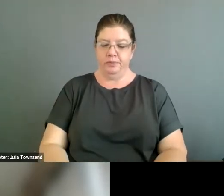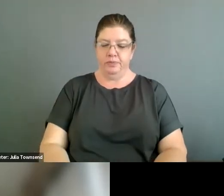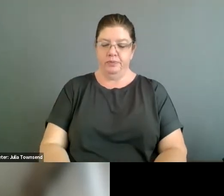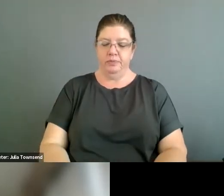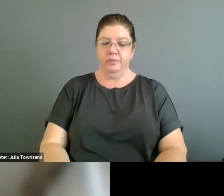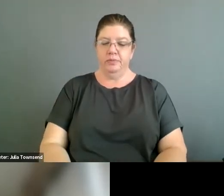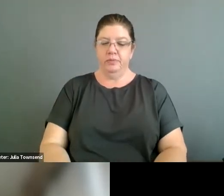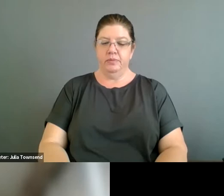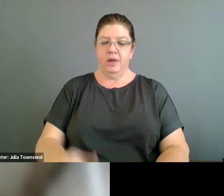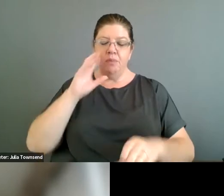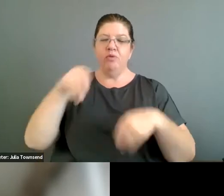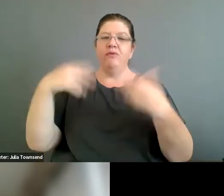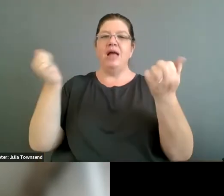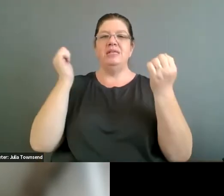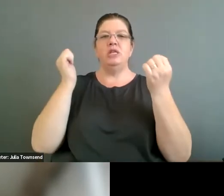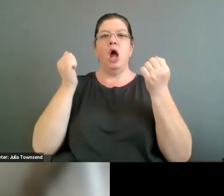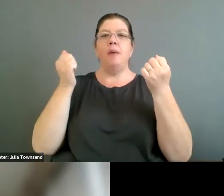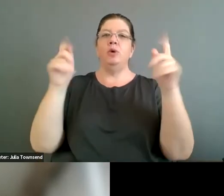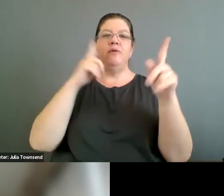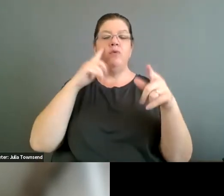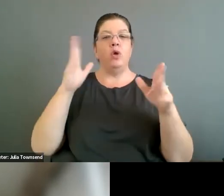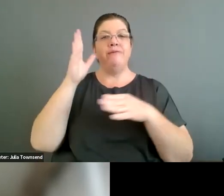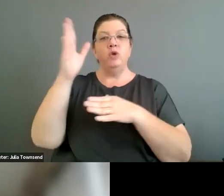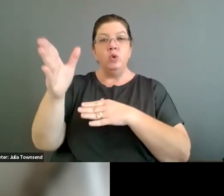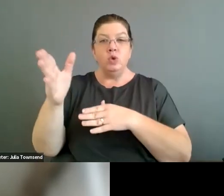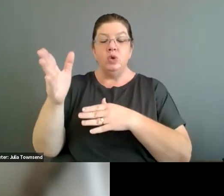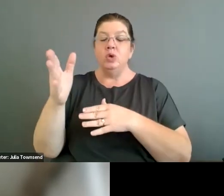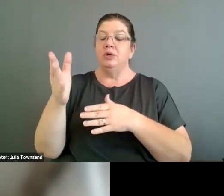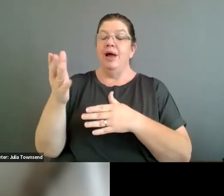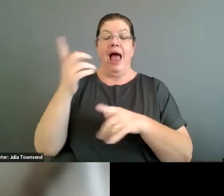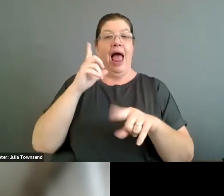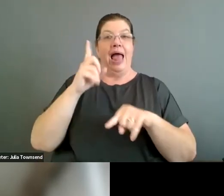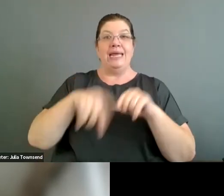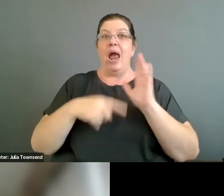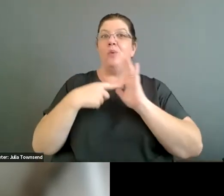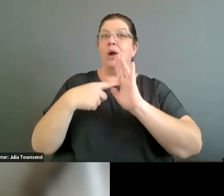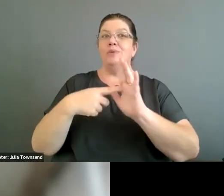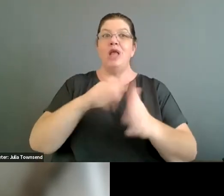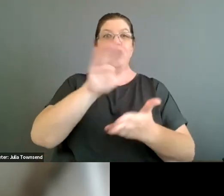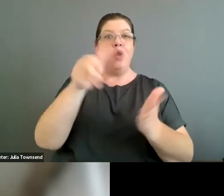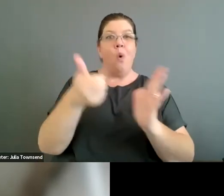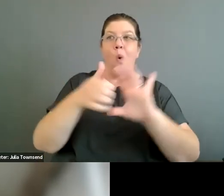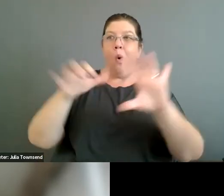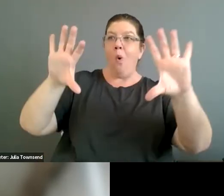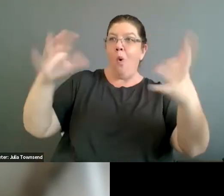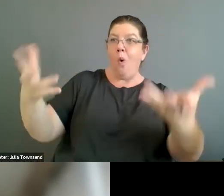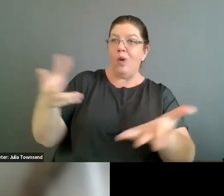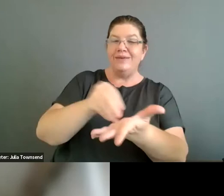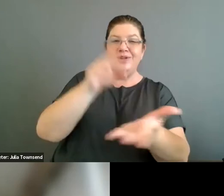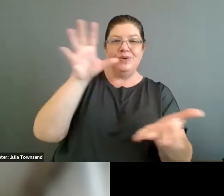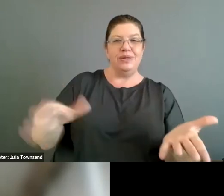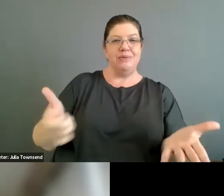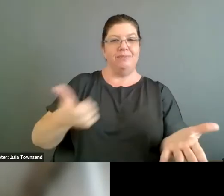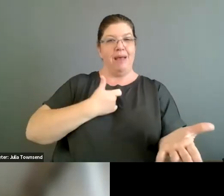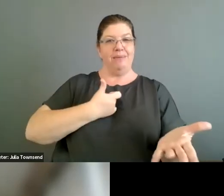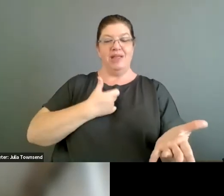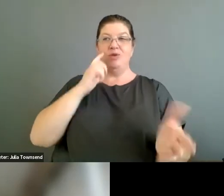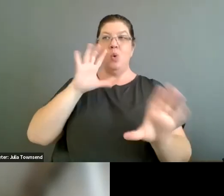the future, and I cannot represent the whole student body by myself, so getting that group together